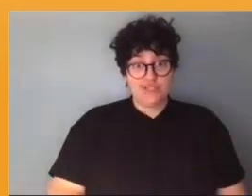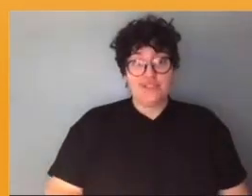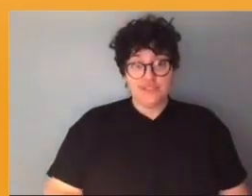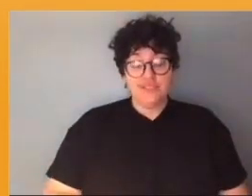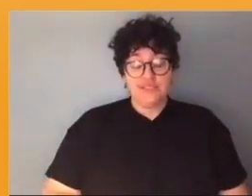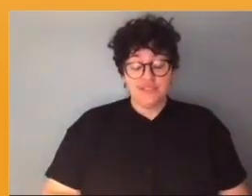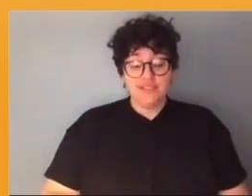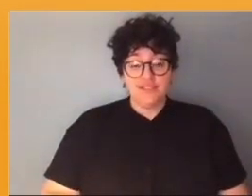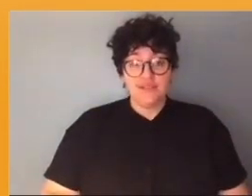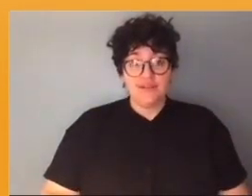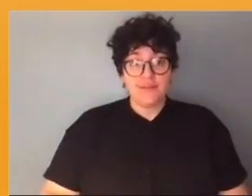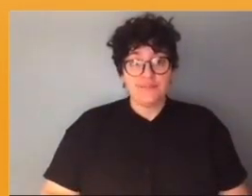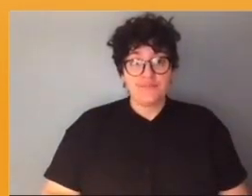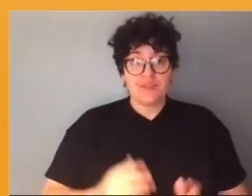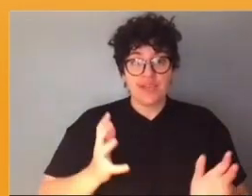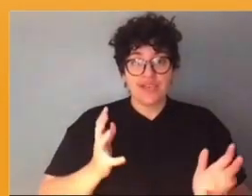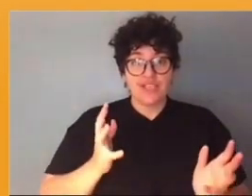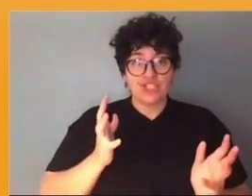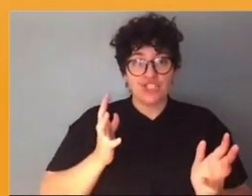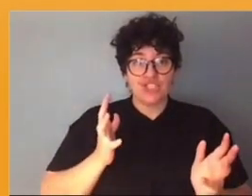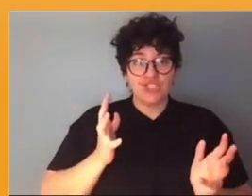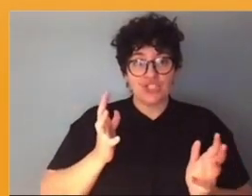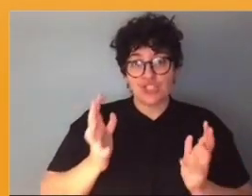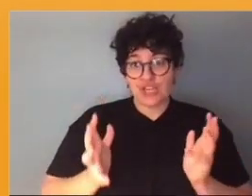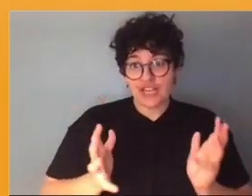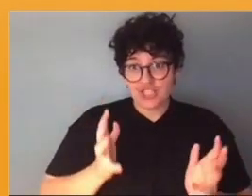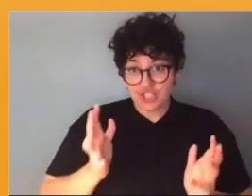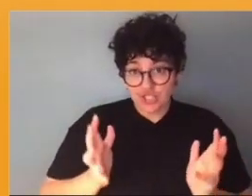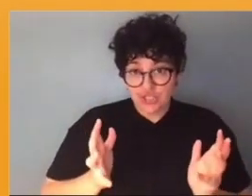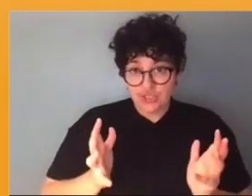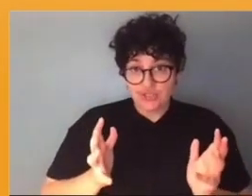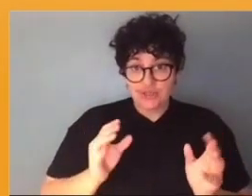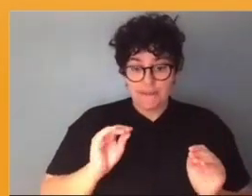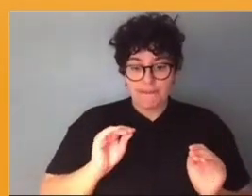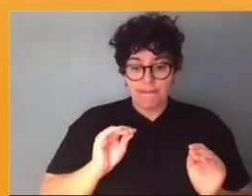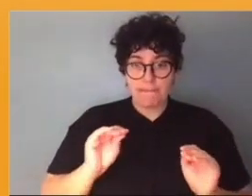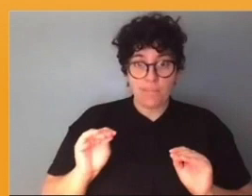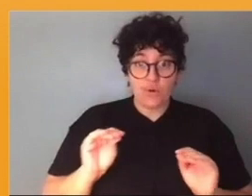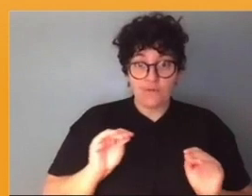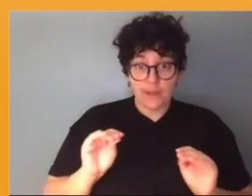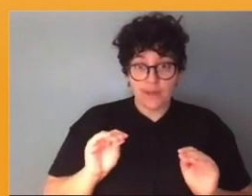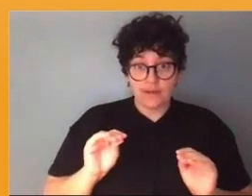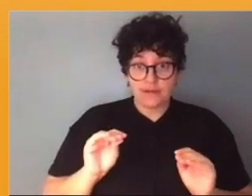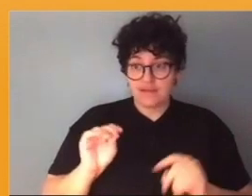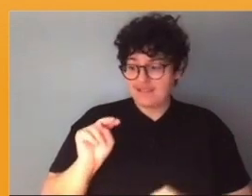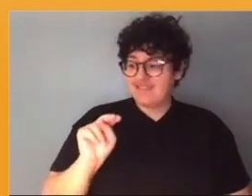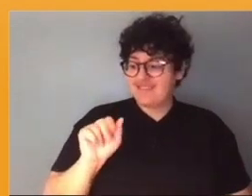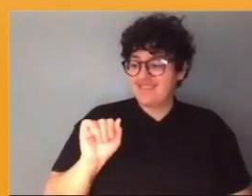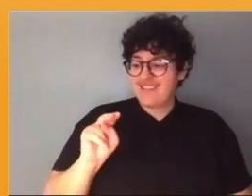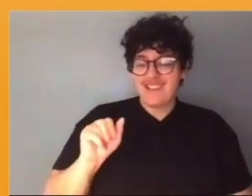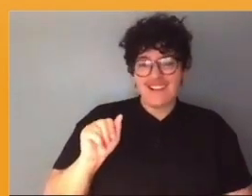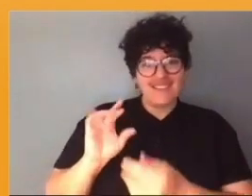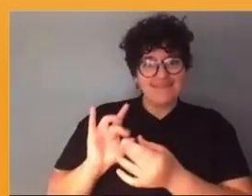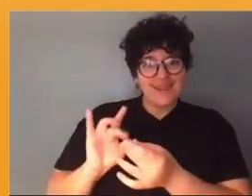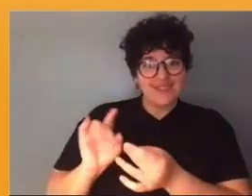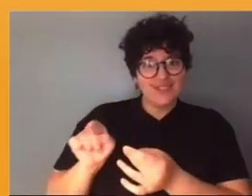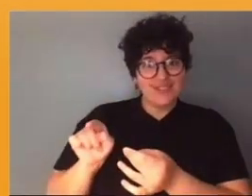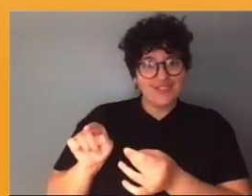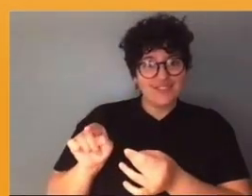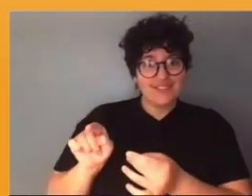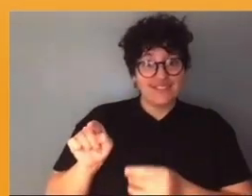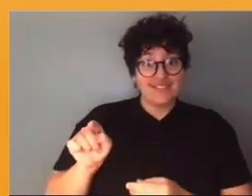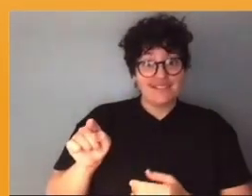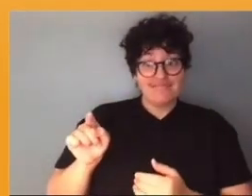the gestures, a movement of gestures that Naina just mentioned, we have